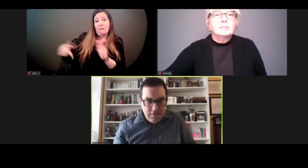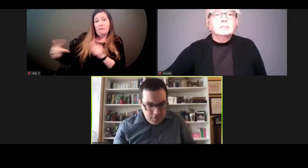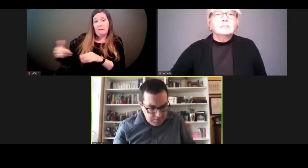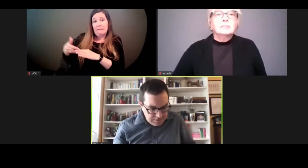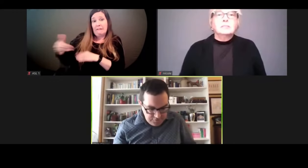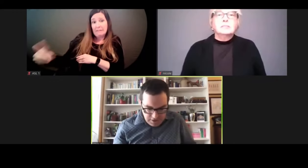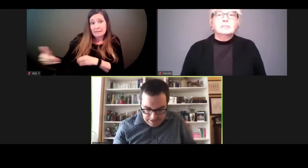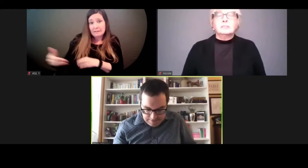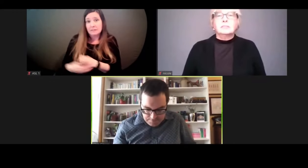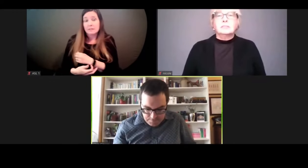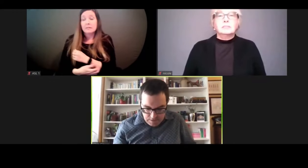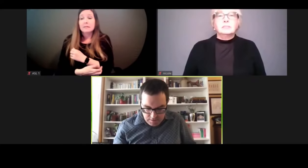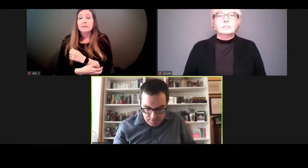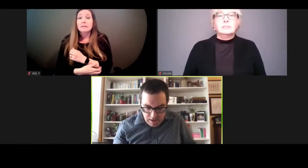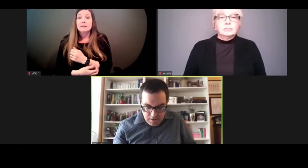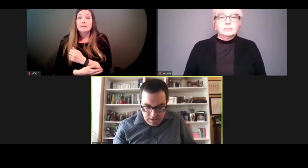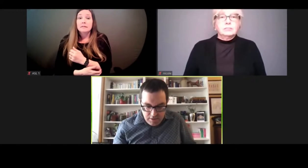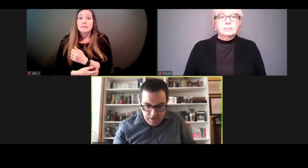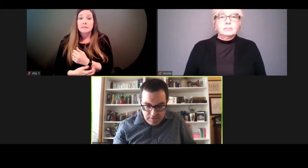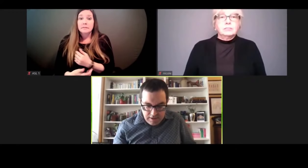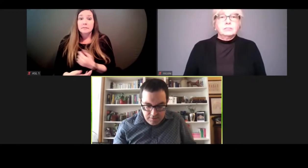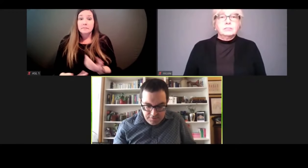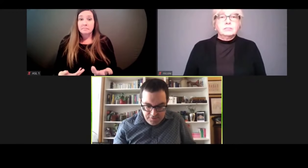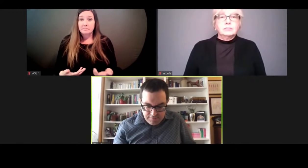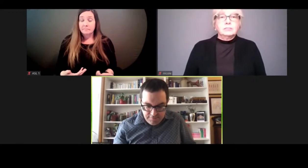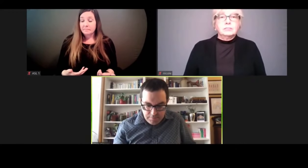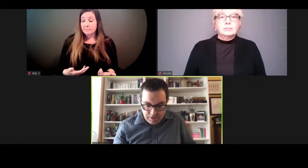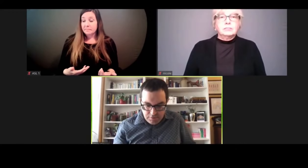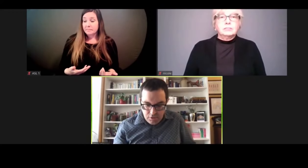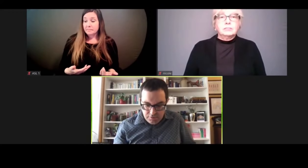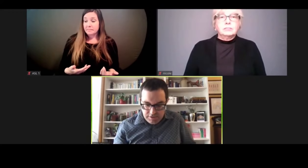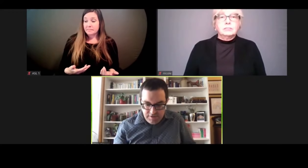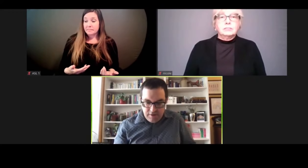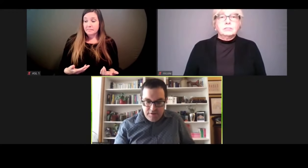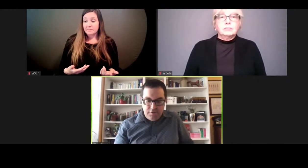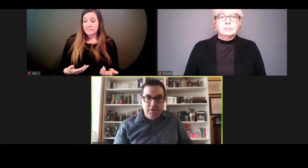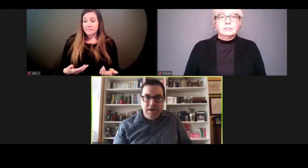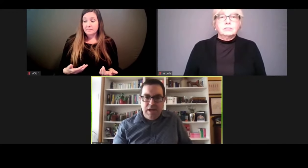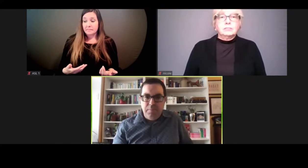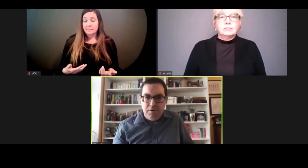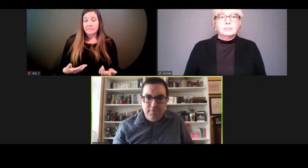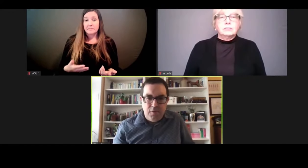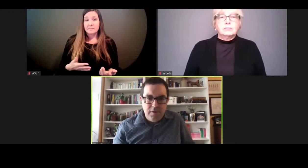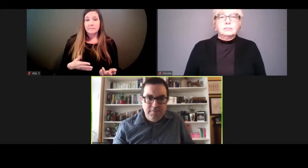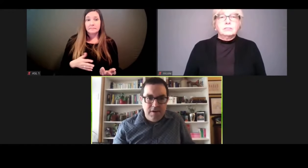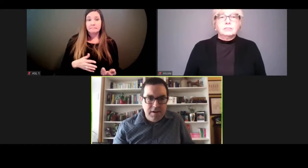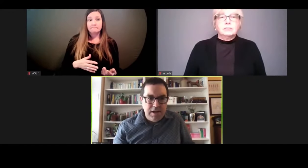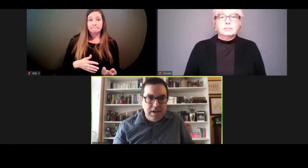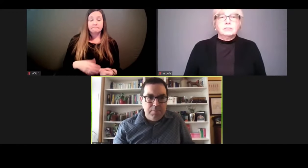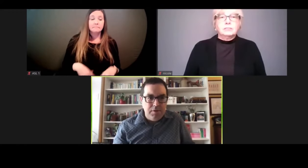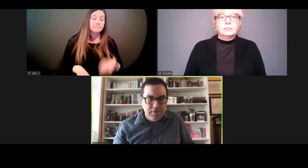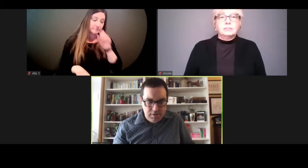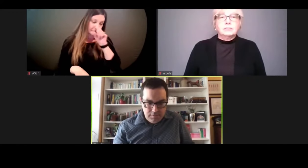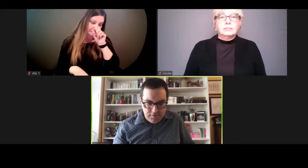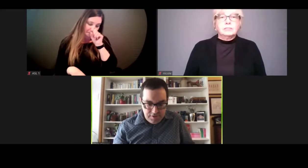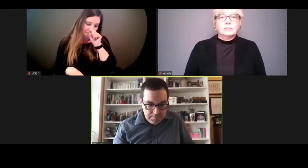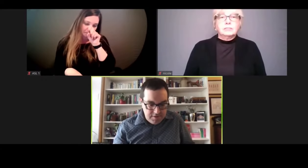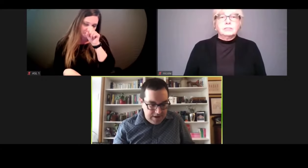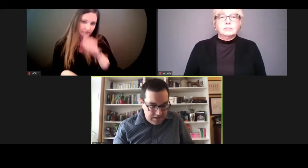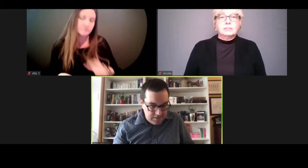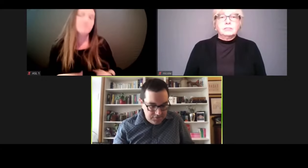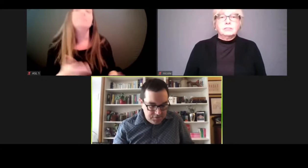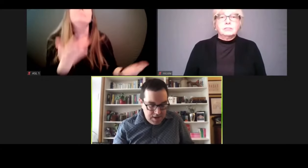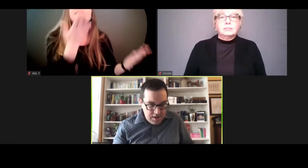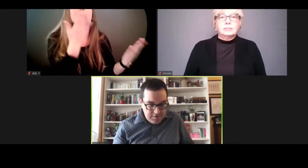Thank you very much. Hearing language, Chief, about holding territory, about foreign funding, about incitement